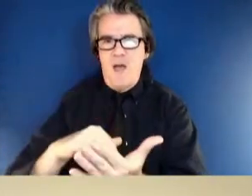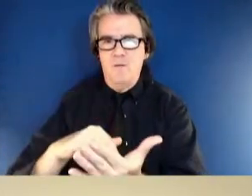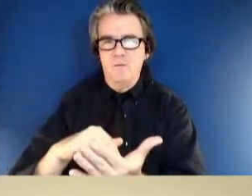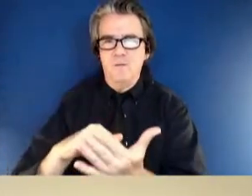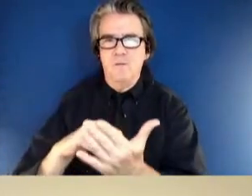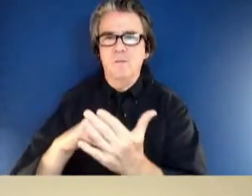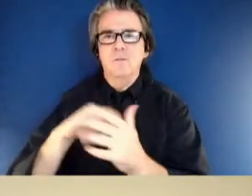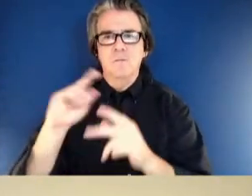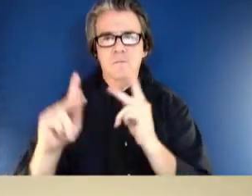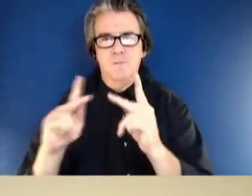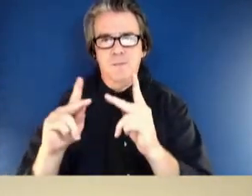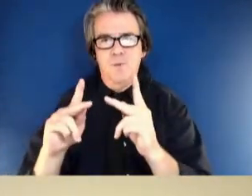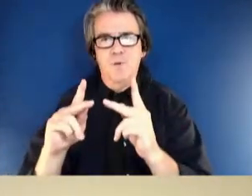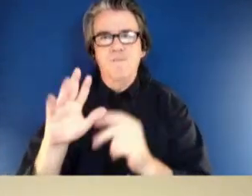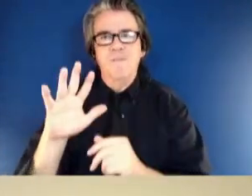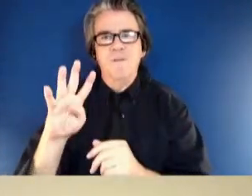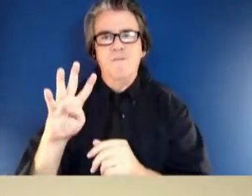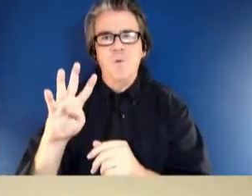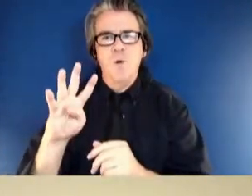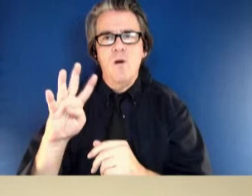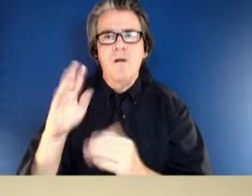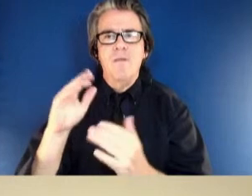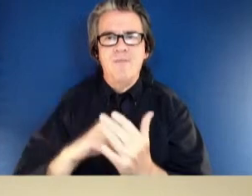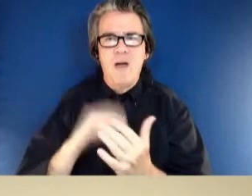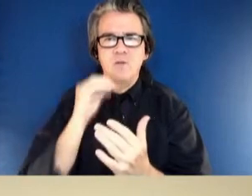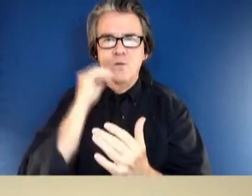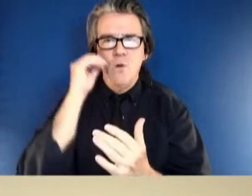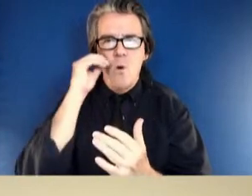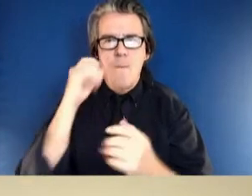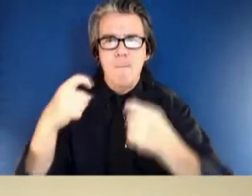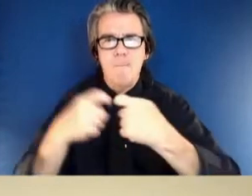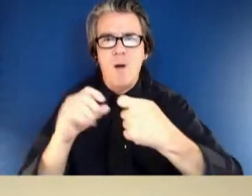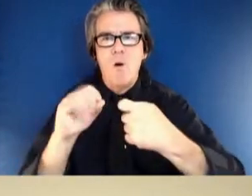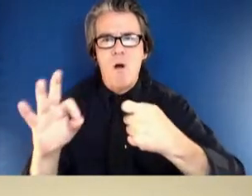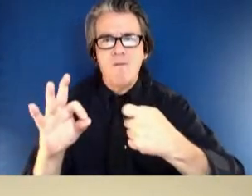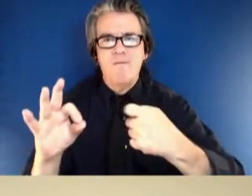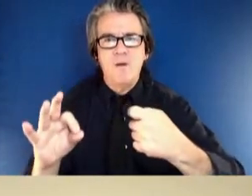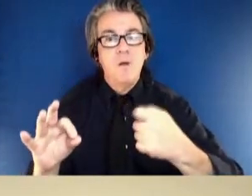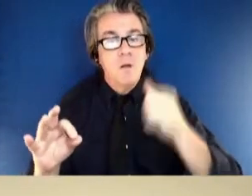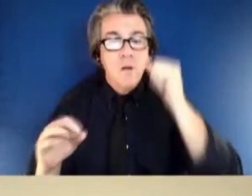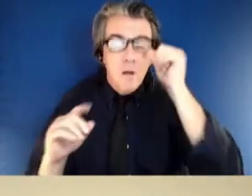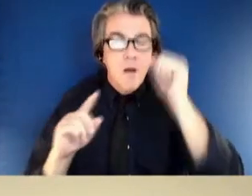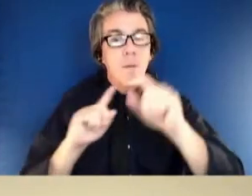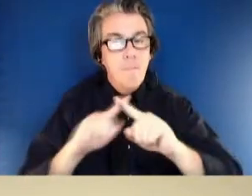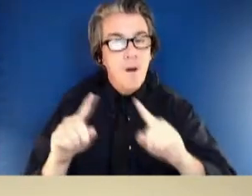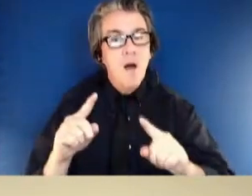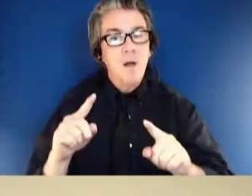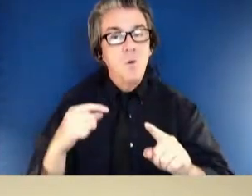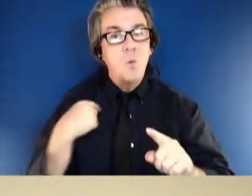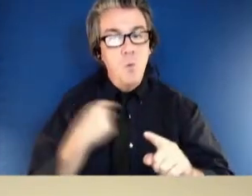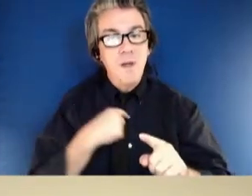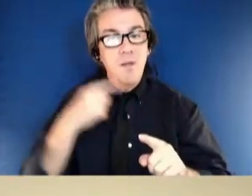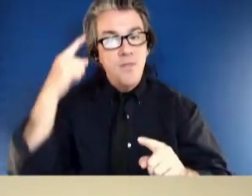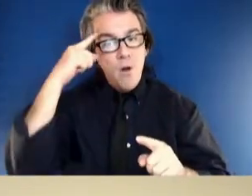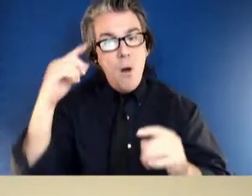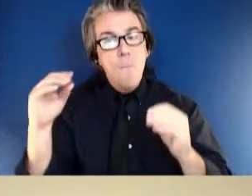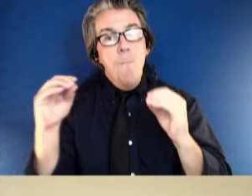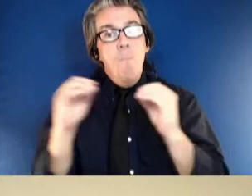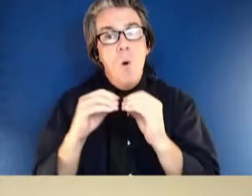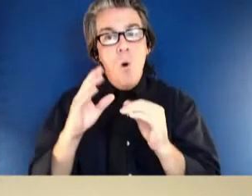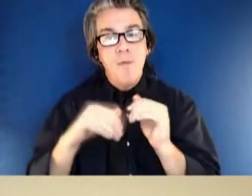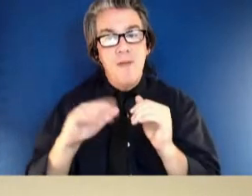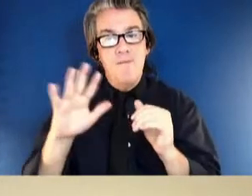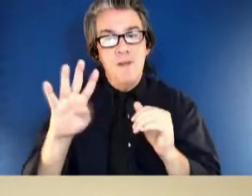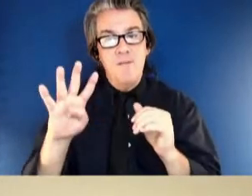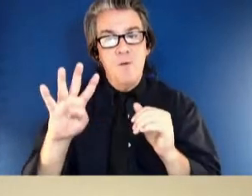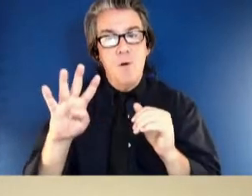scope. That number would have been larger. We are planning to deploy